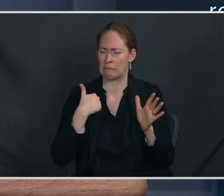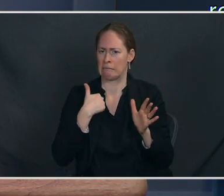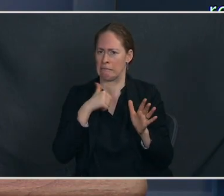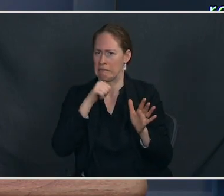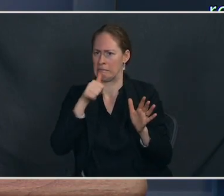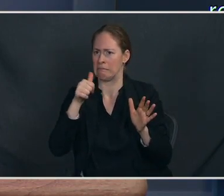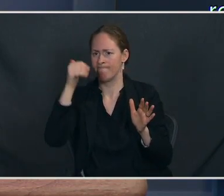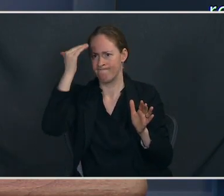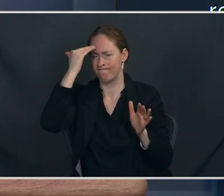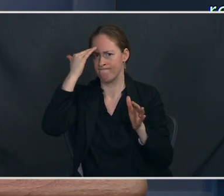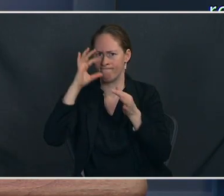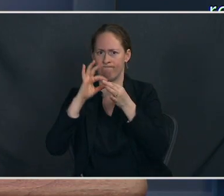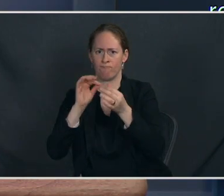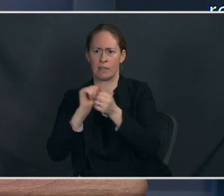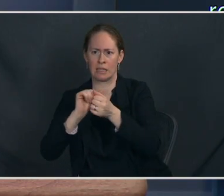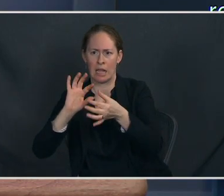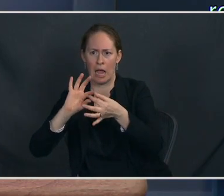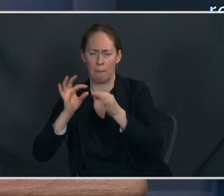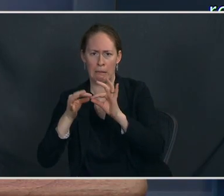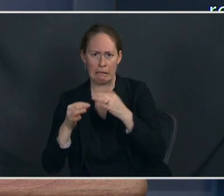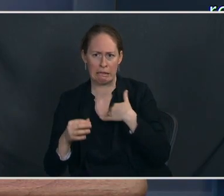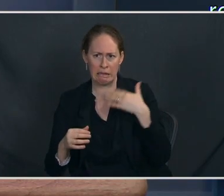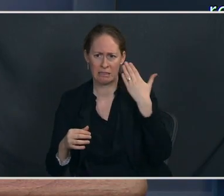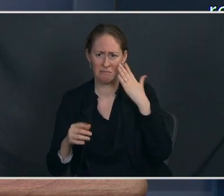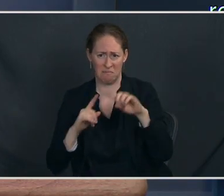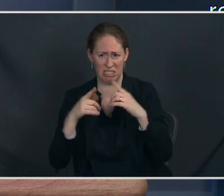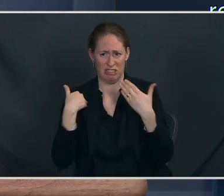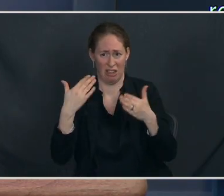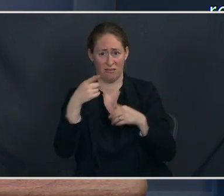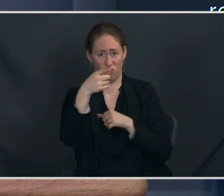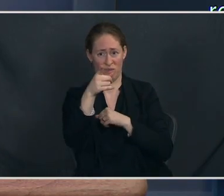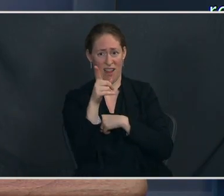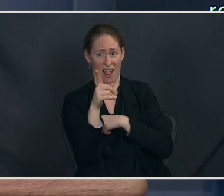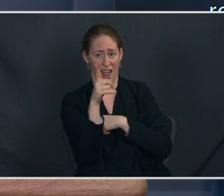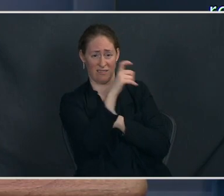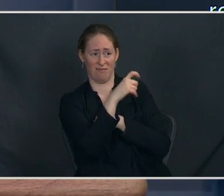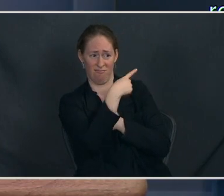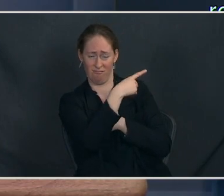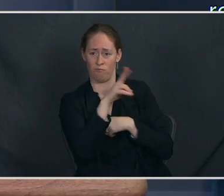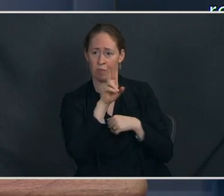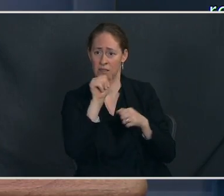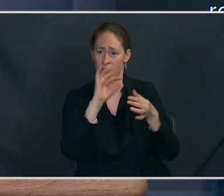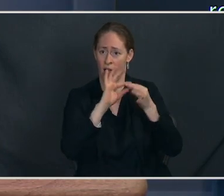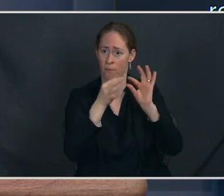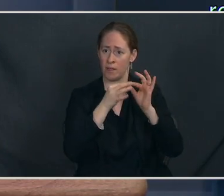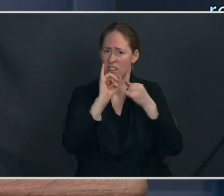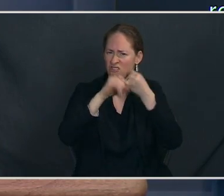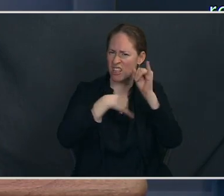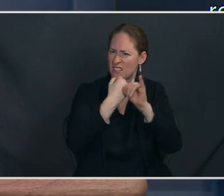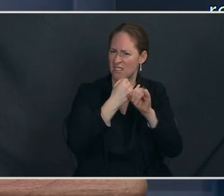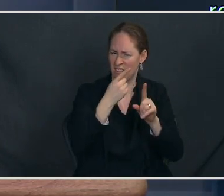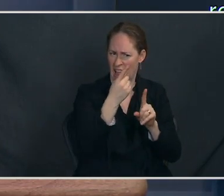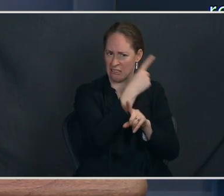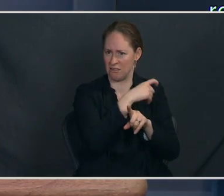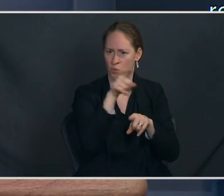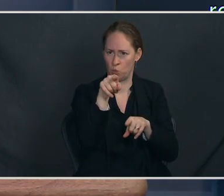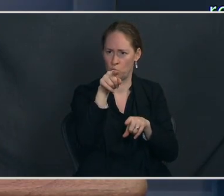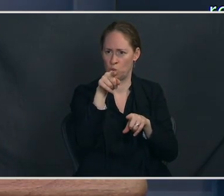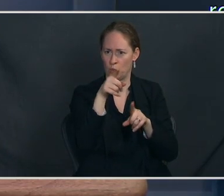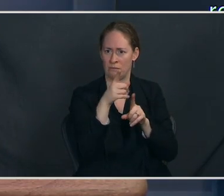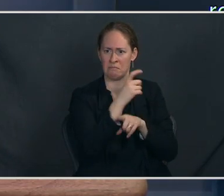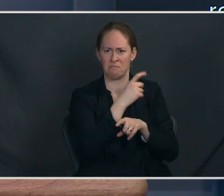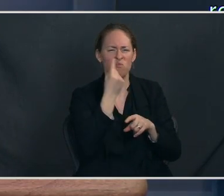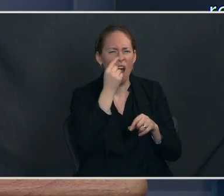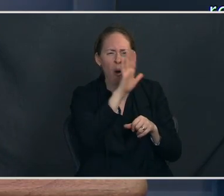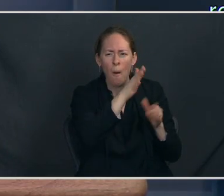would certainly send you to the U.S. Olympic Committee and the International Olympic Committee first on what their assessment of that offer